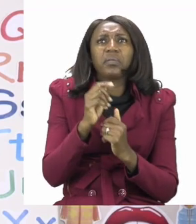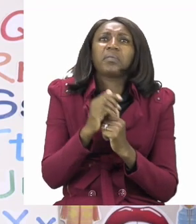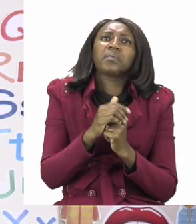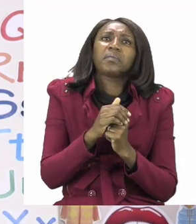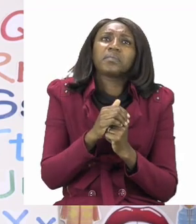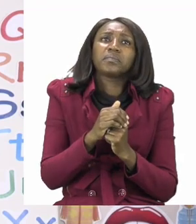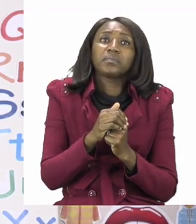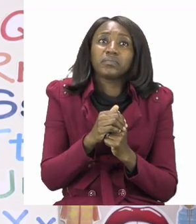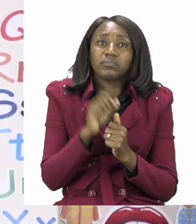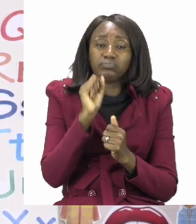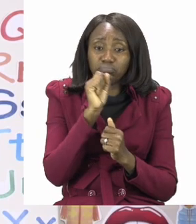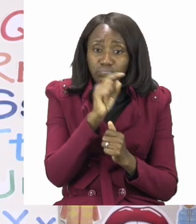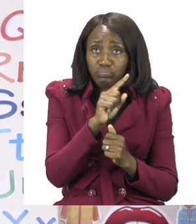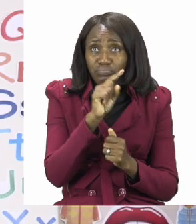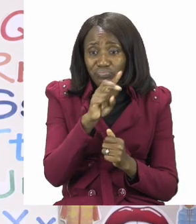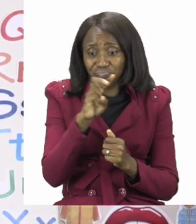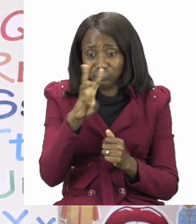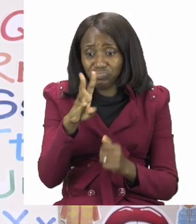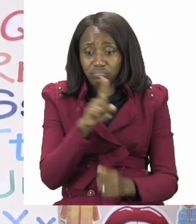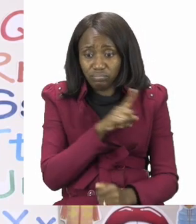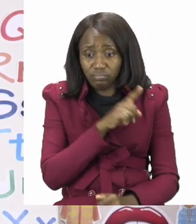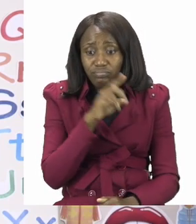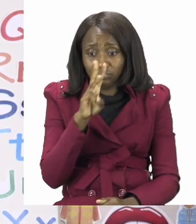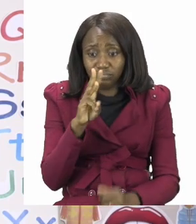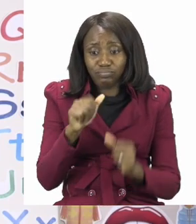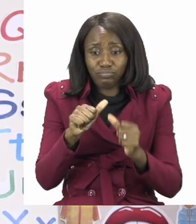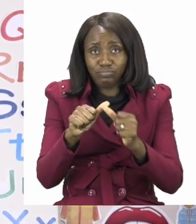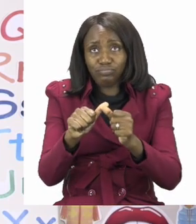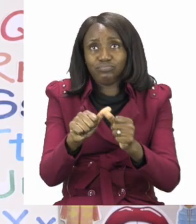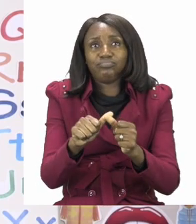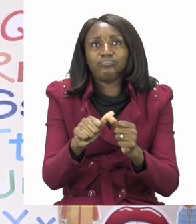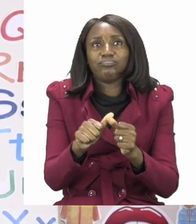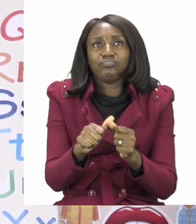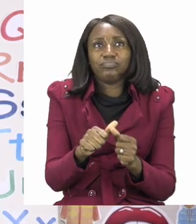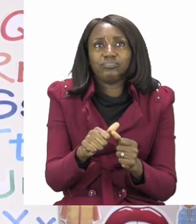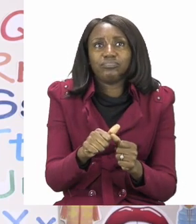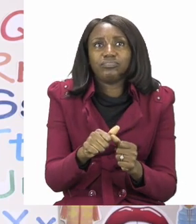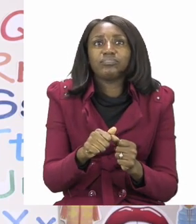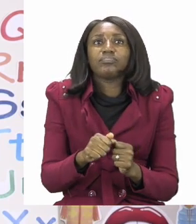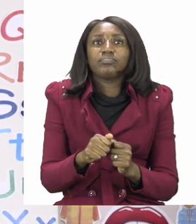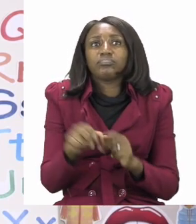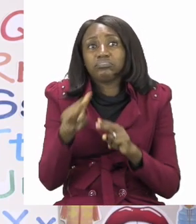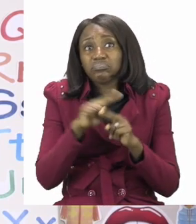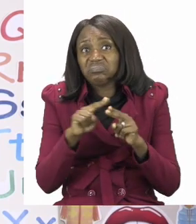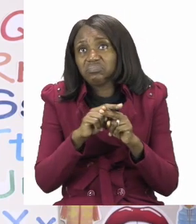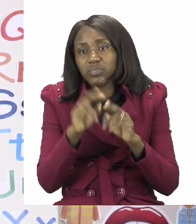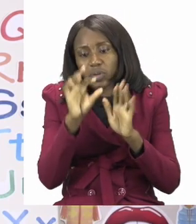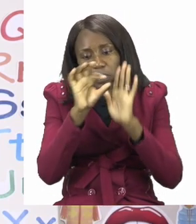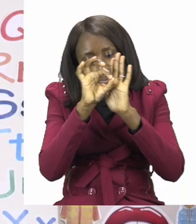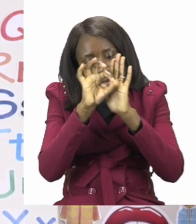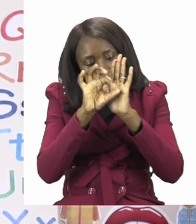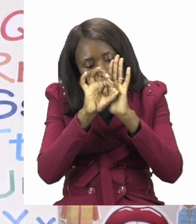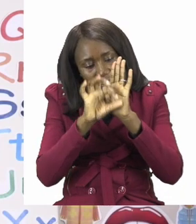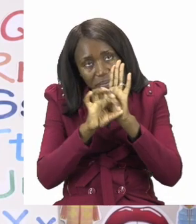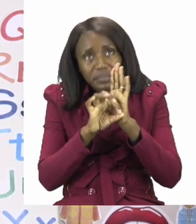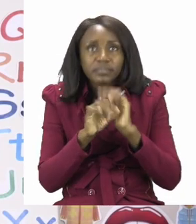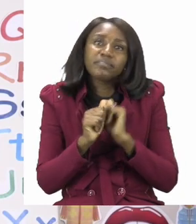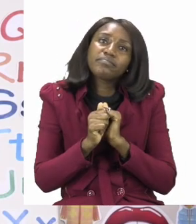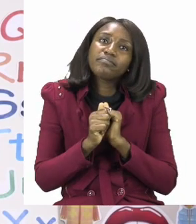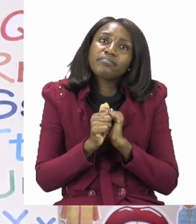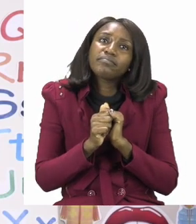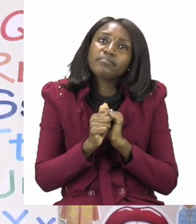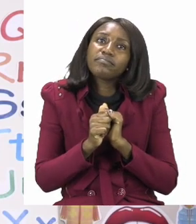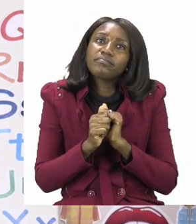count from 13 going to 15. Again, you can use your counters. Let's see how many